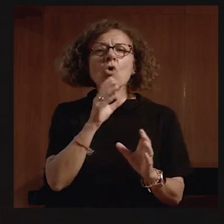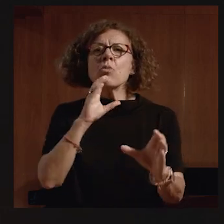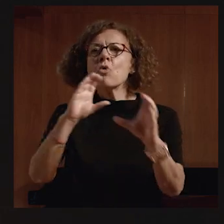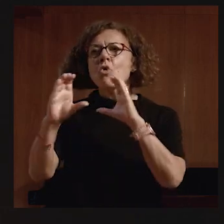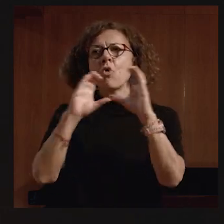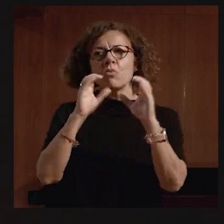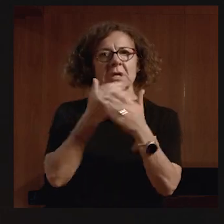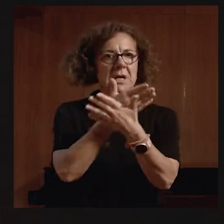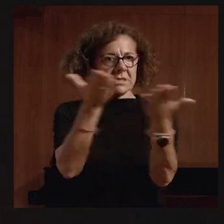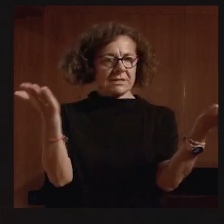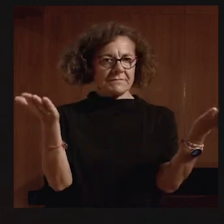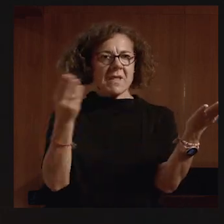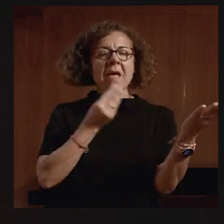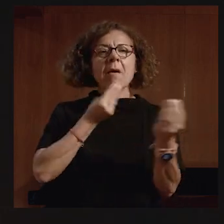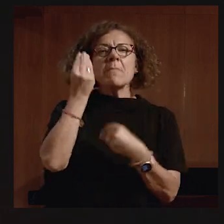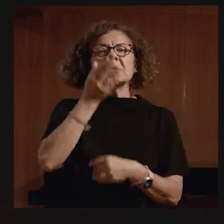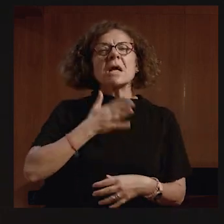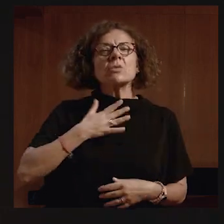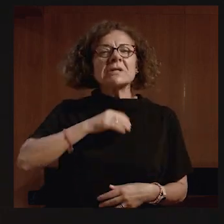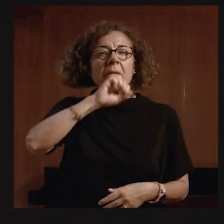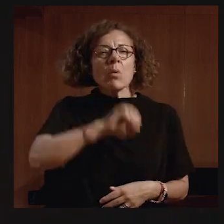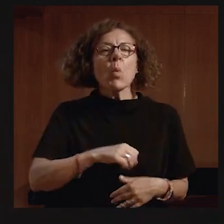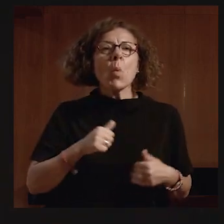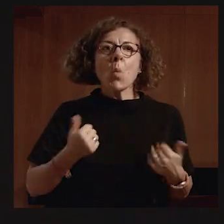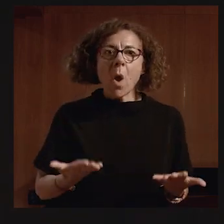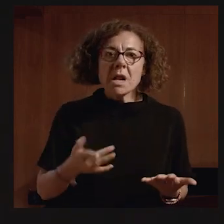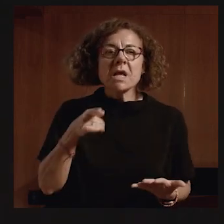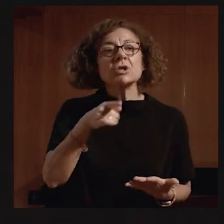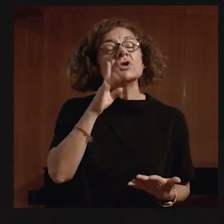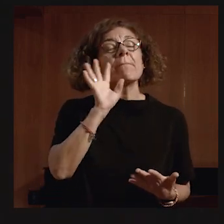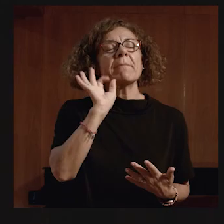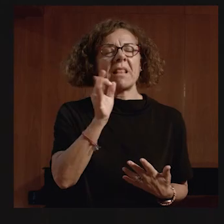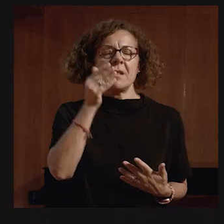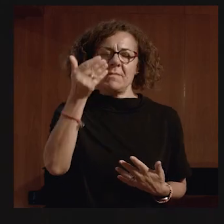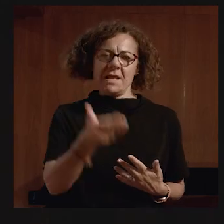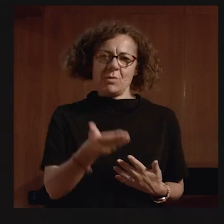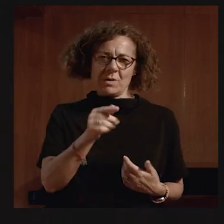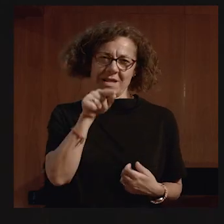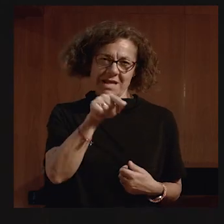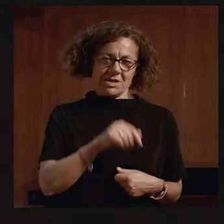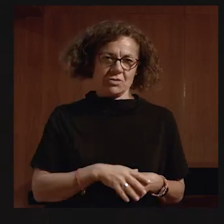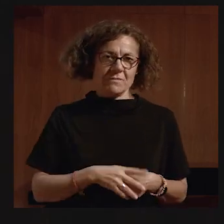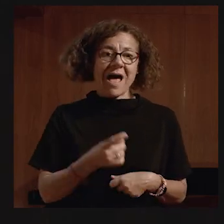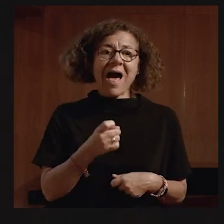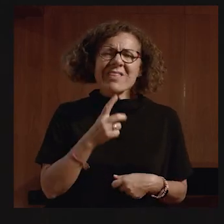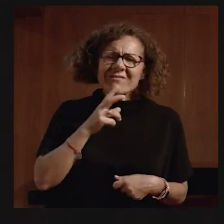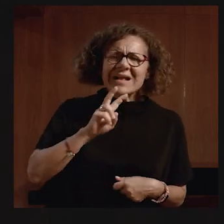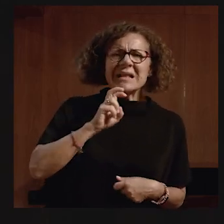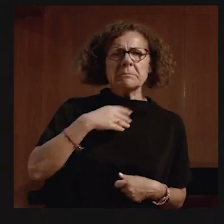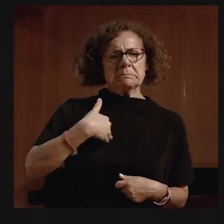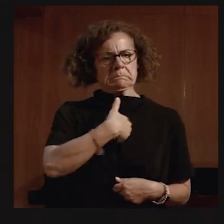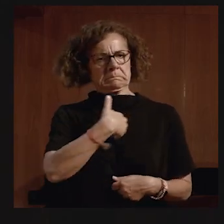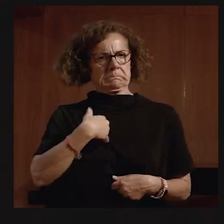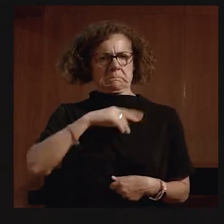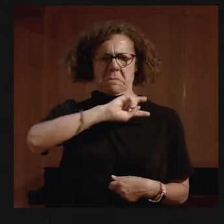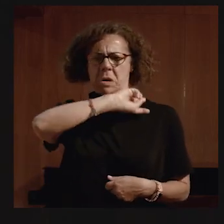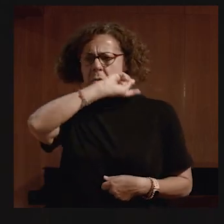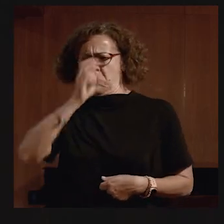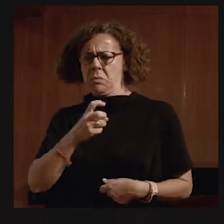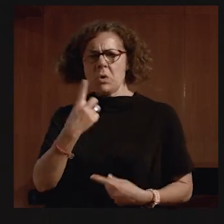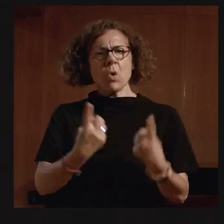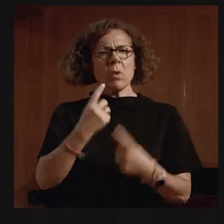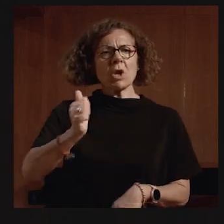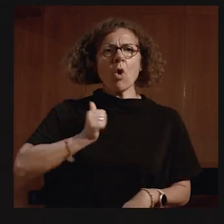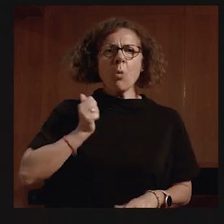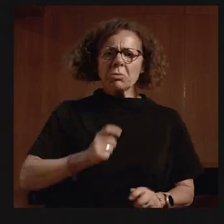really important. Be versatile, be open to any opportunity that presents itself to you. This is the time